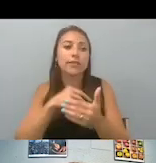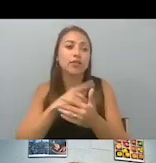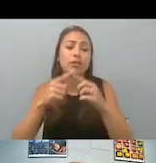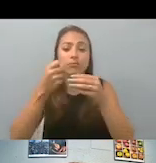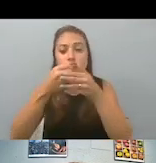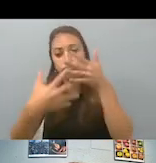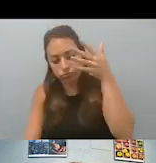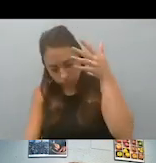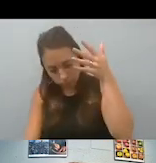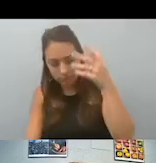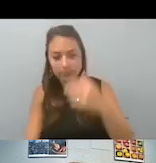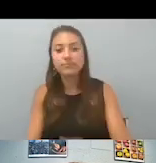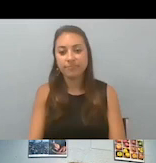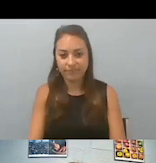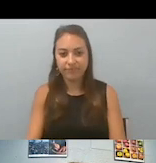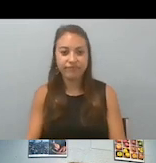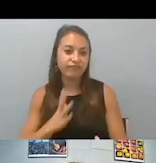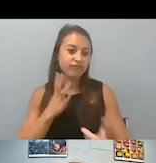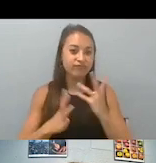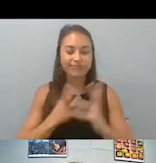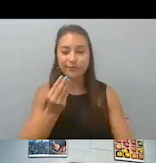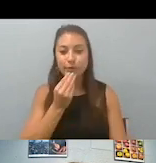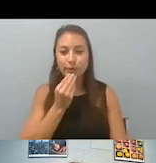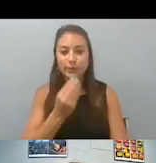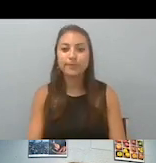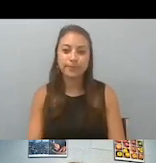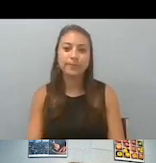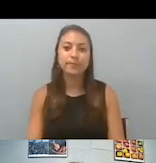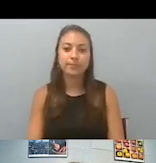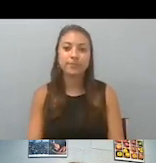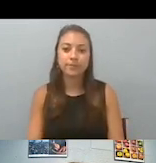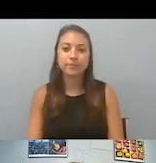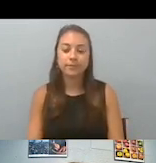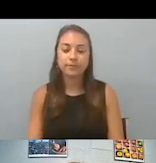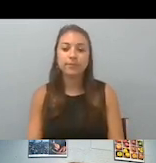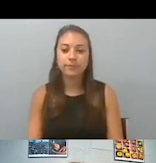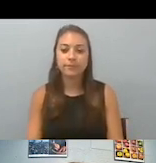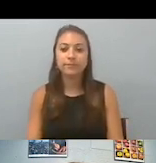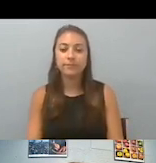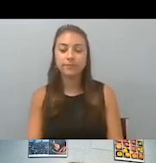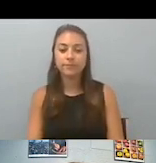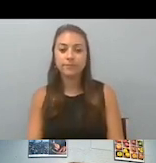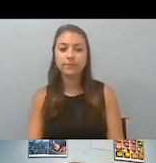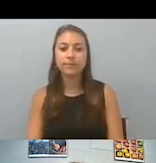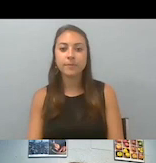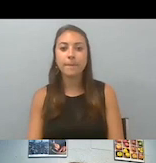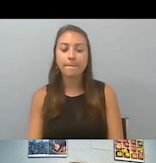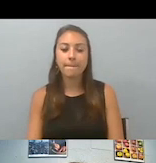poke bowls, just about anything. We do a big rotation of specials at this location.